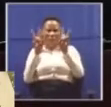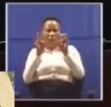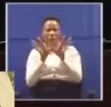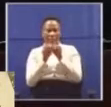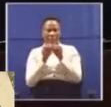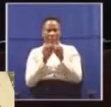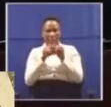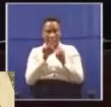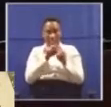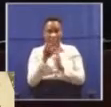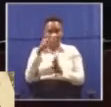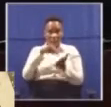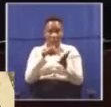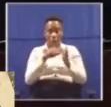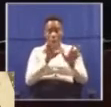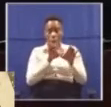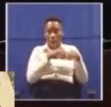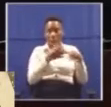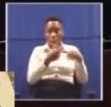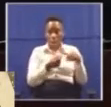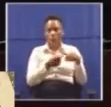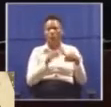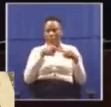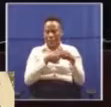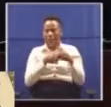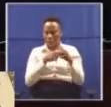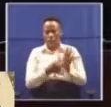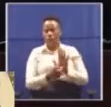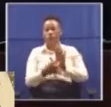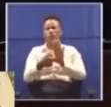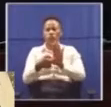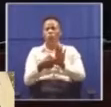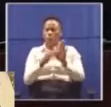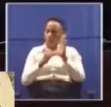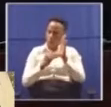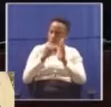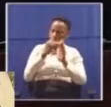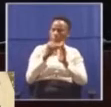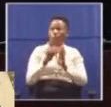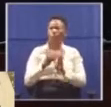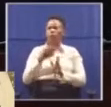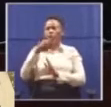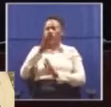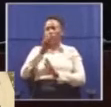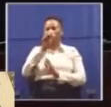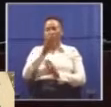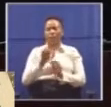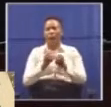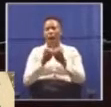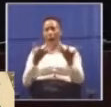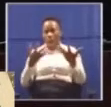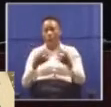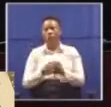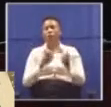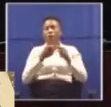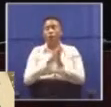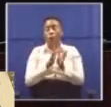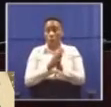Standing Committee was to bring to light the rise of gender-based violence as an aspect of the COVID-19 pandemic and the